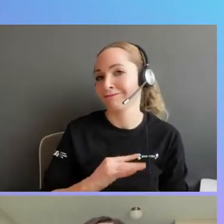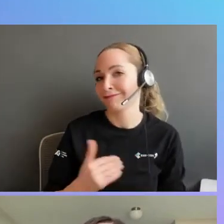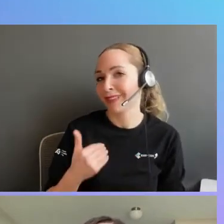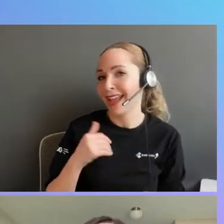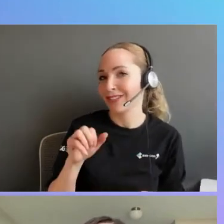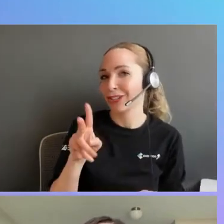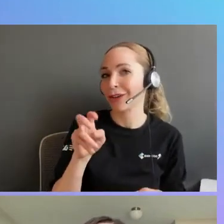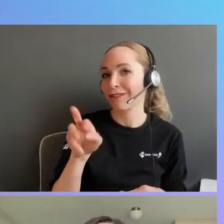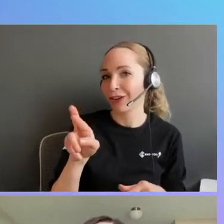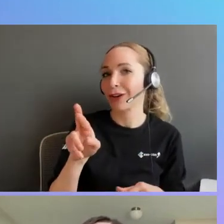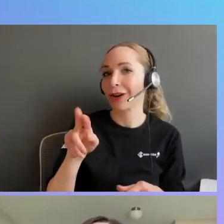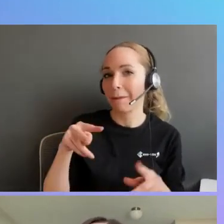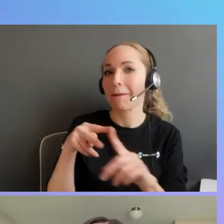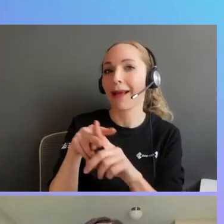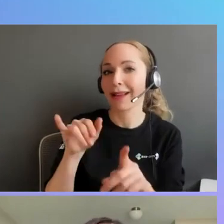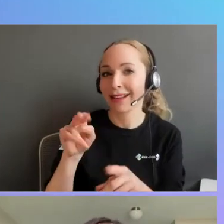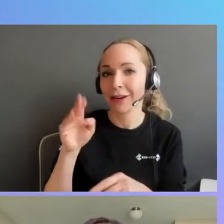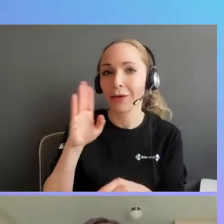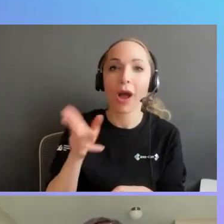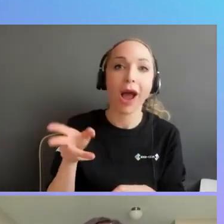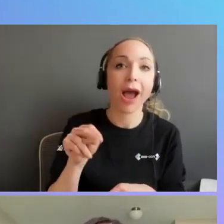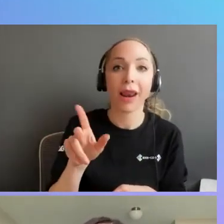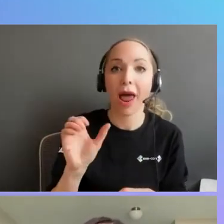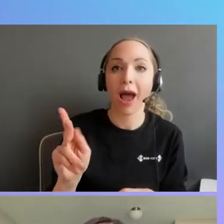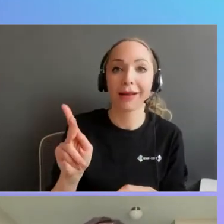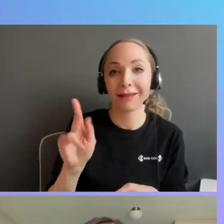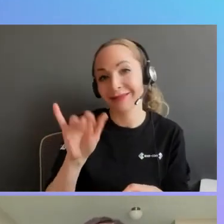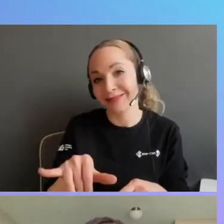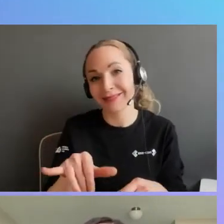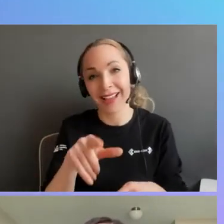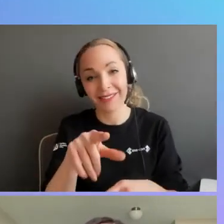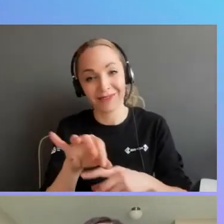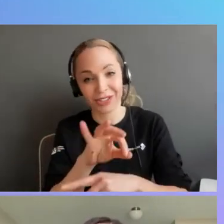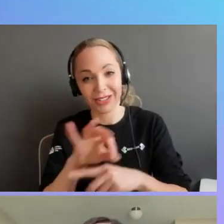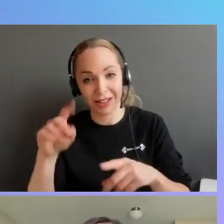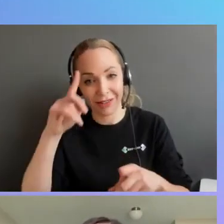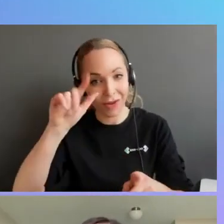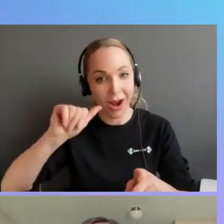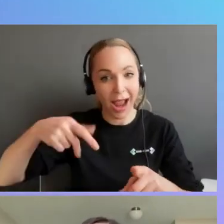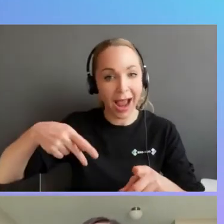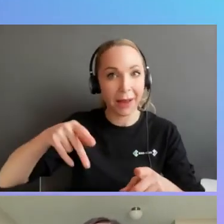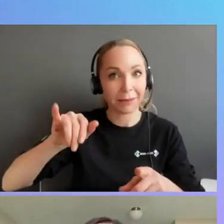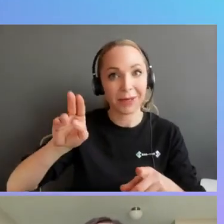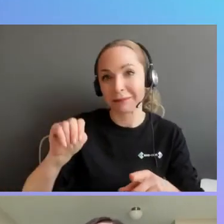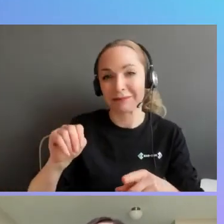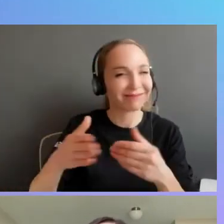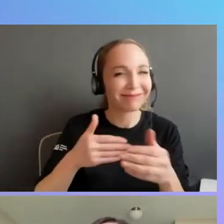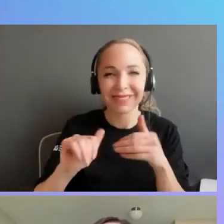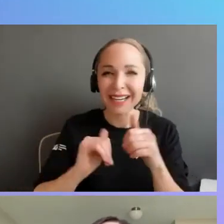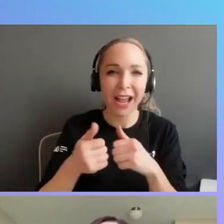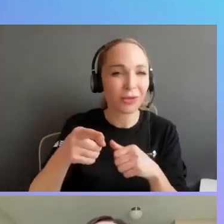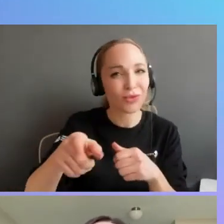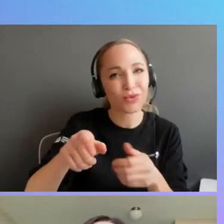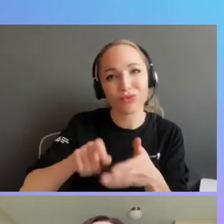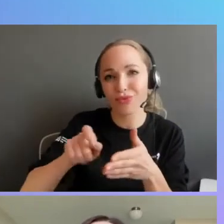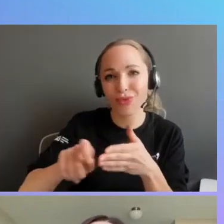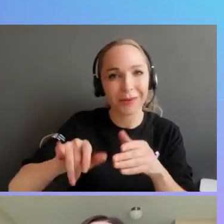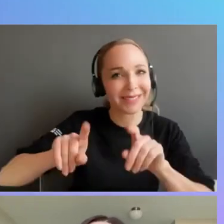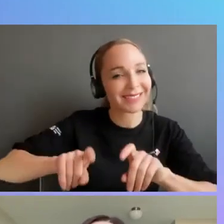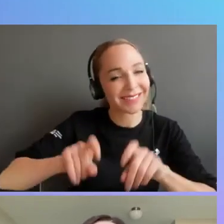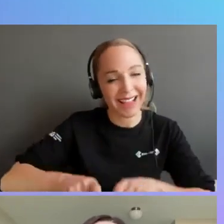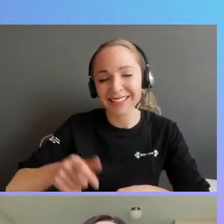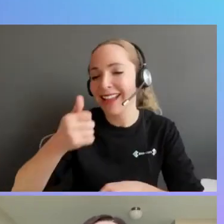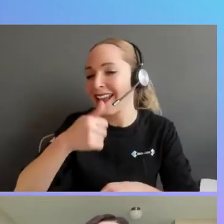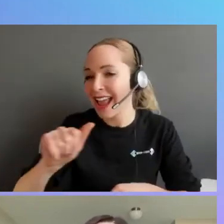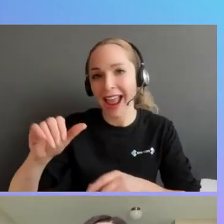accessibility testing functionality. It doesn't matter how you've written your Appium tests. Any Appium client will work with this Appium plugin that we